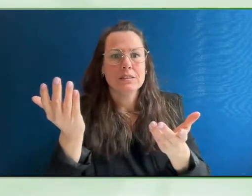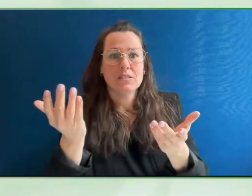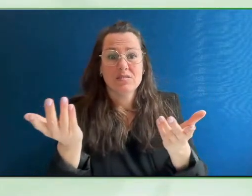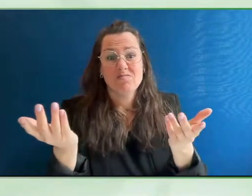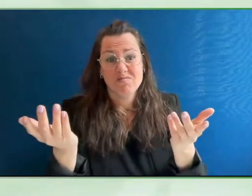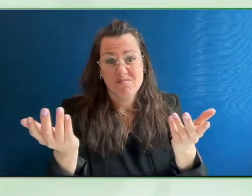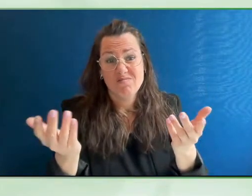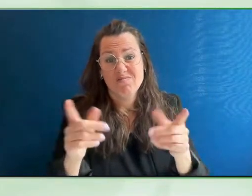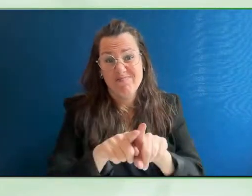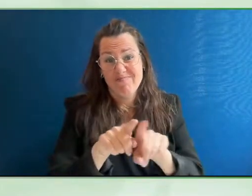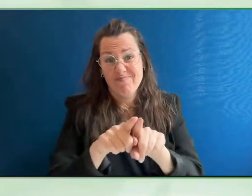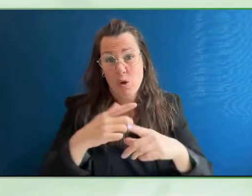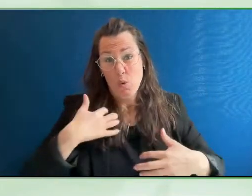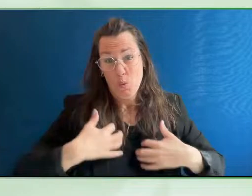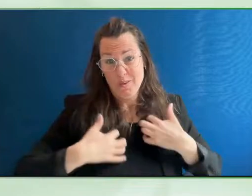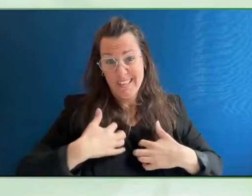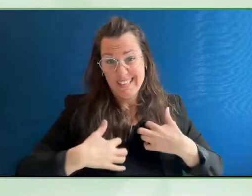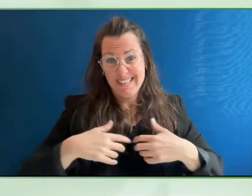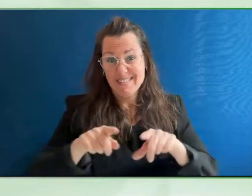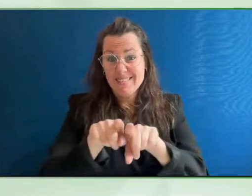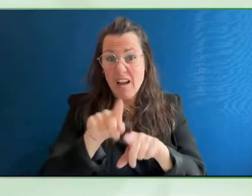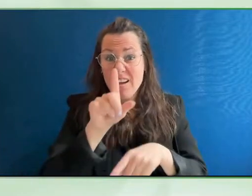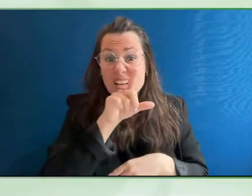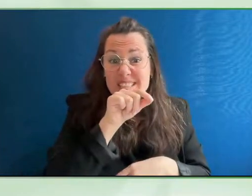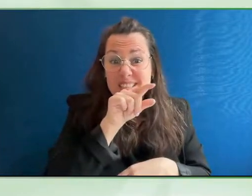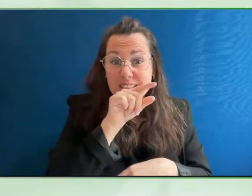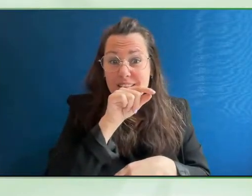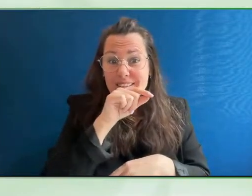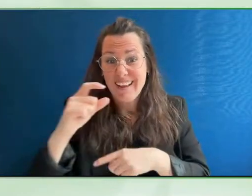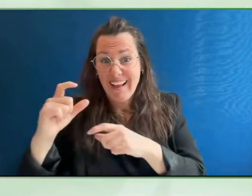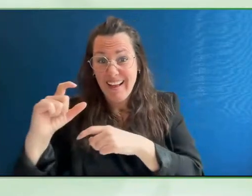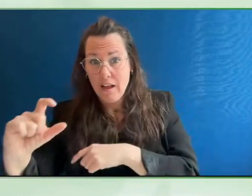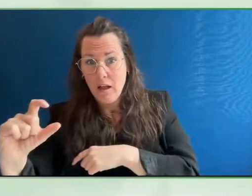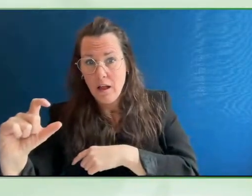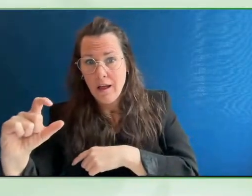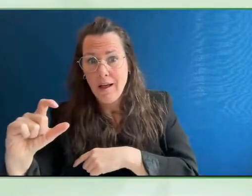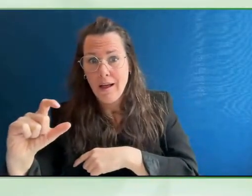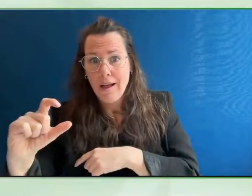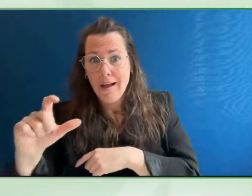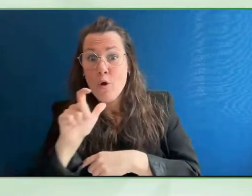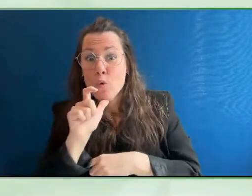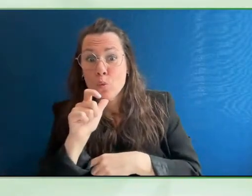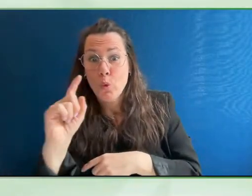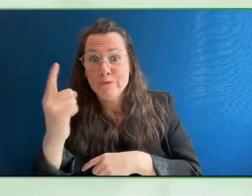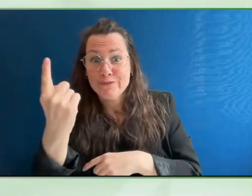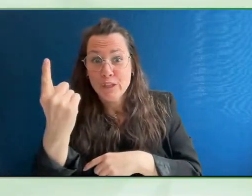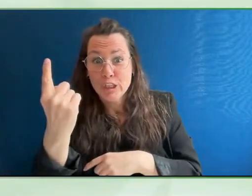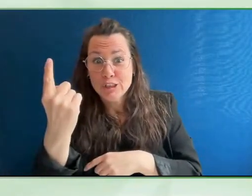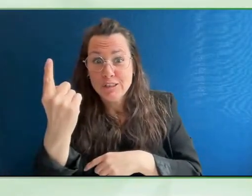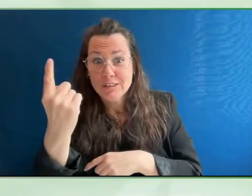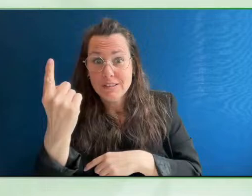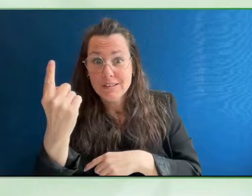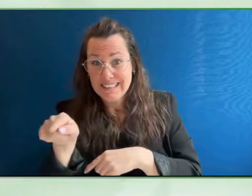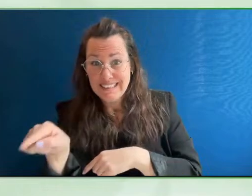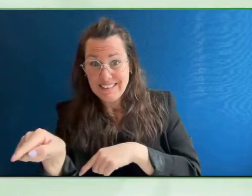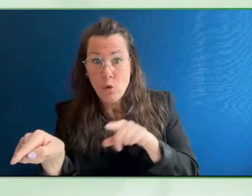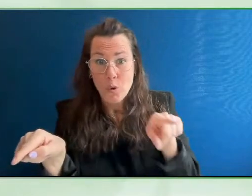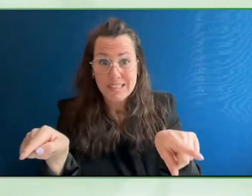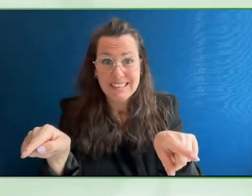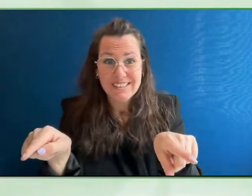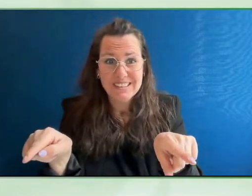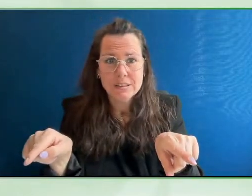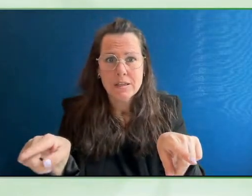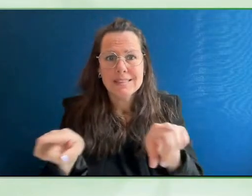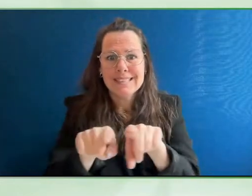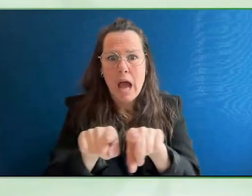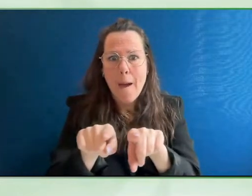share these aspects of themselves. I'm dyslexic, but I didn't realize I was dyslexic until my mid-40s. I just thought I was bad at things. I